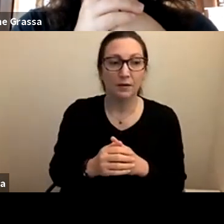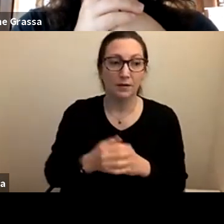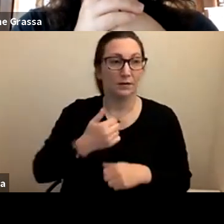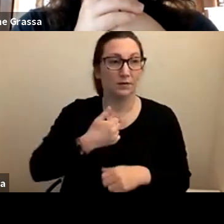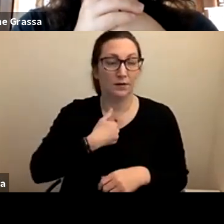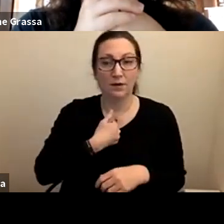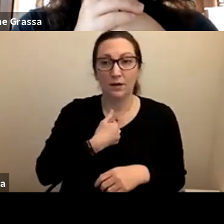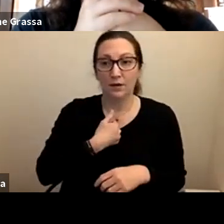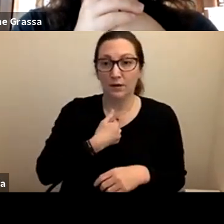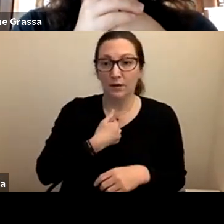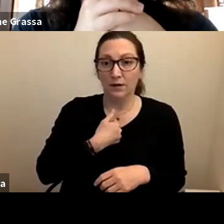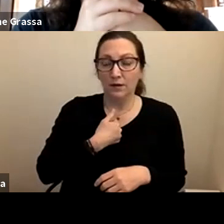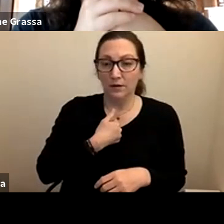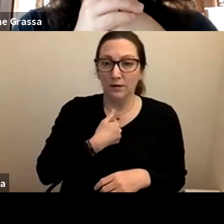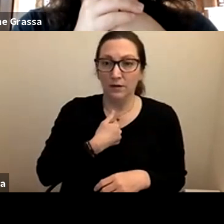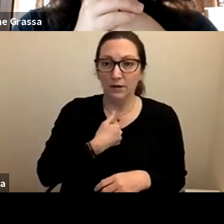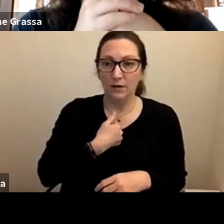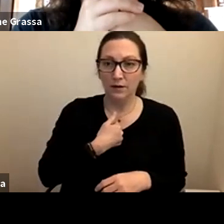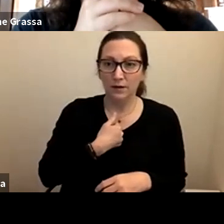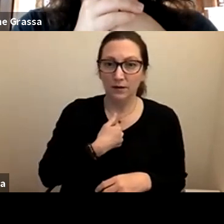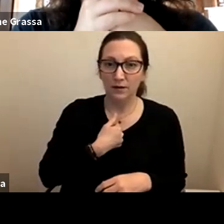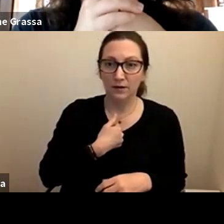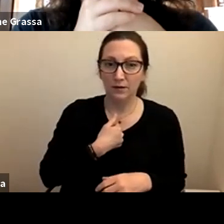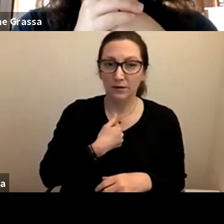like to suggest that